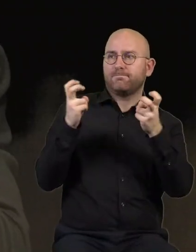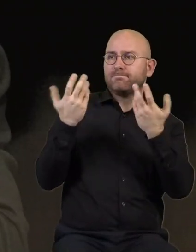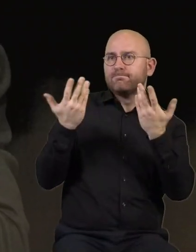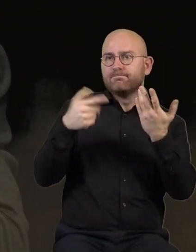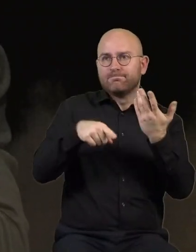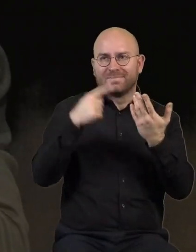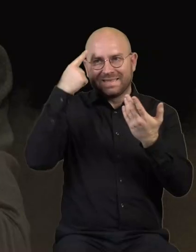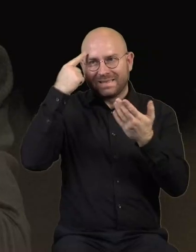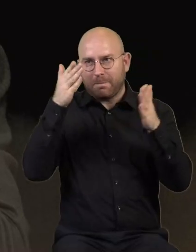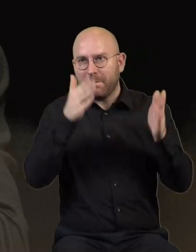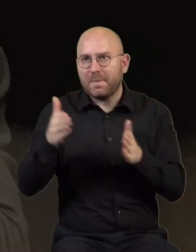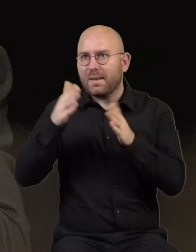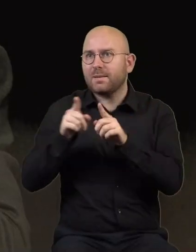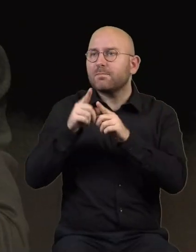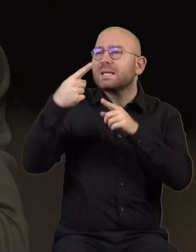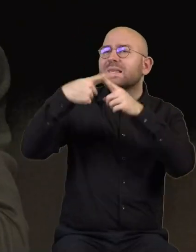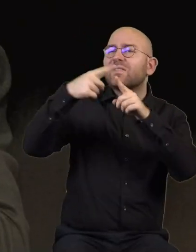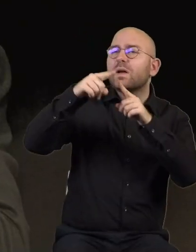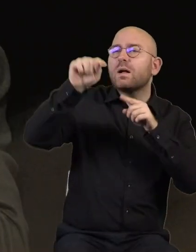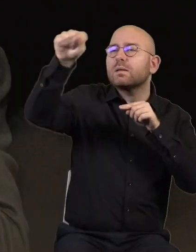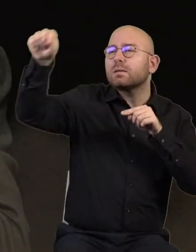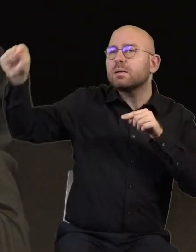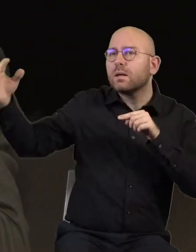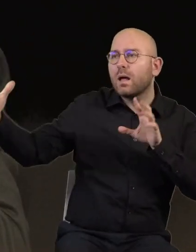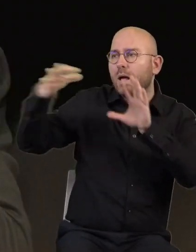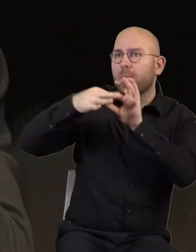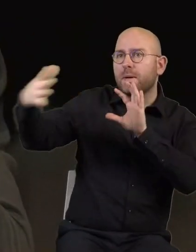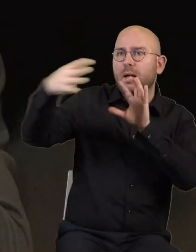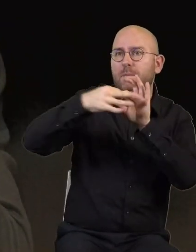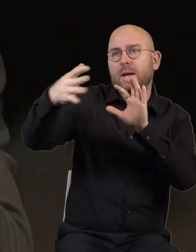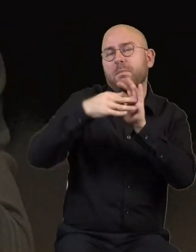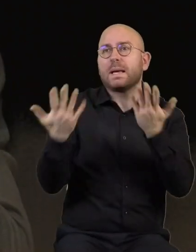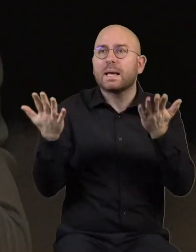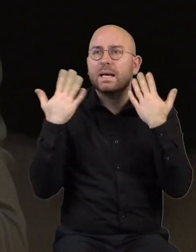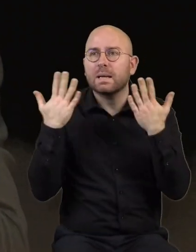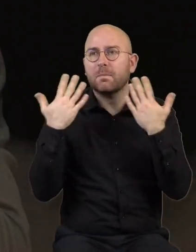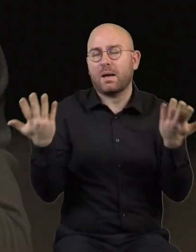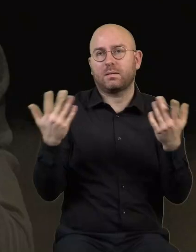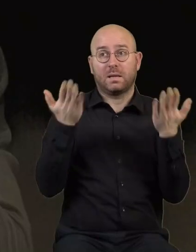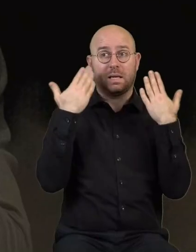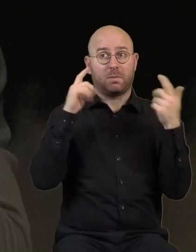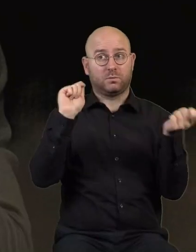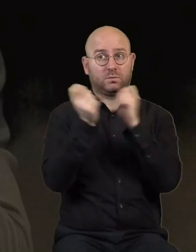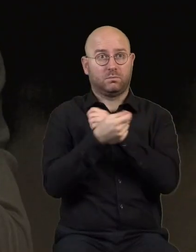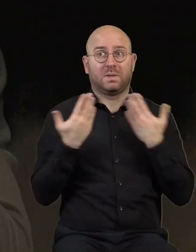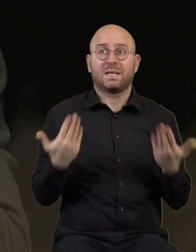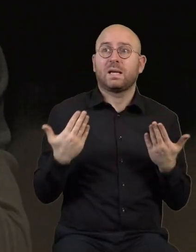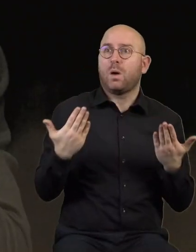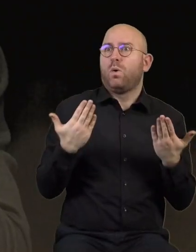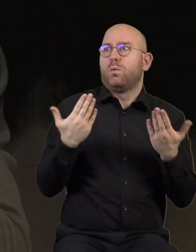recover from climate and security discontinuities, as we would call them. This is something